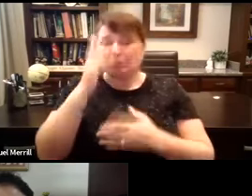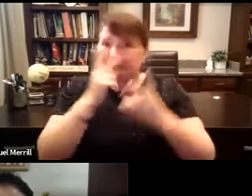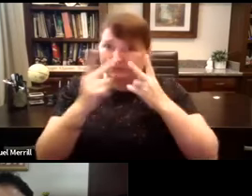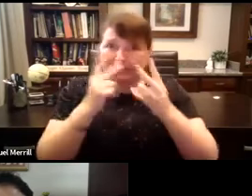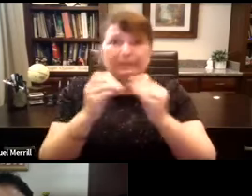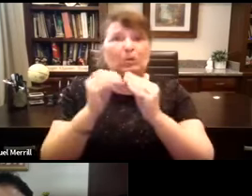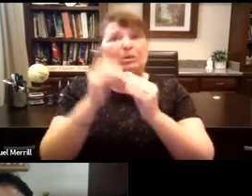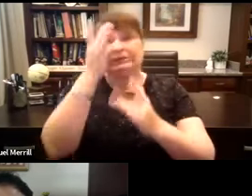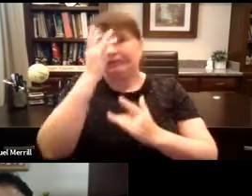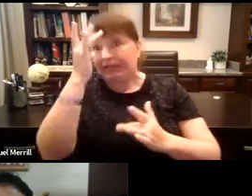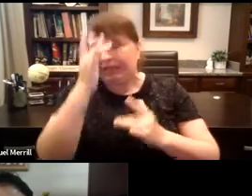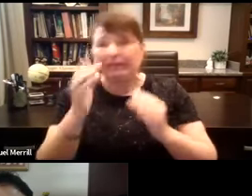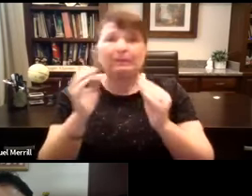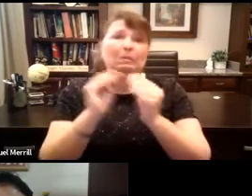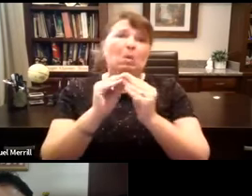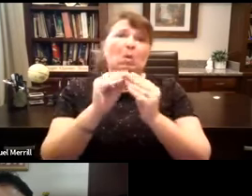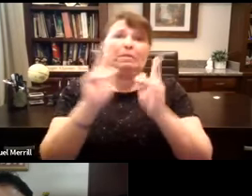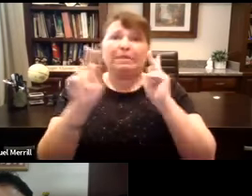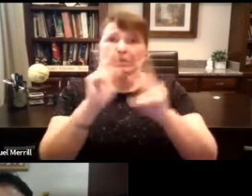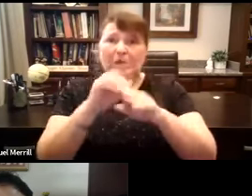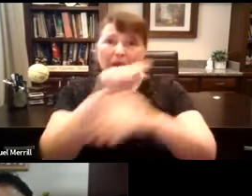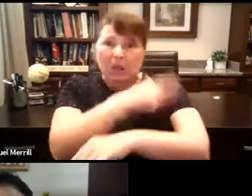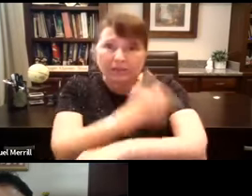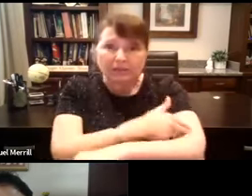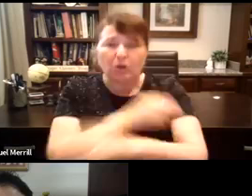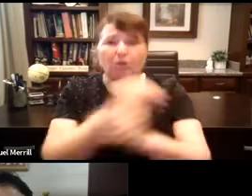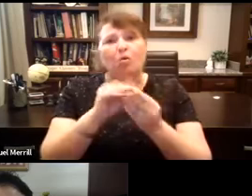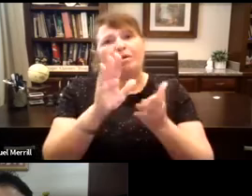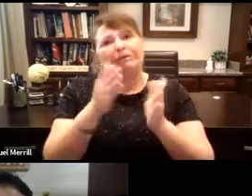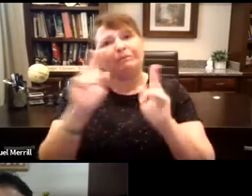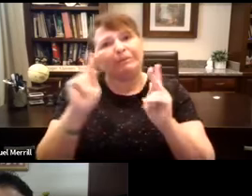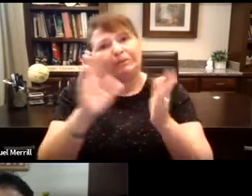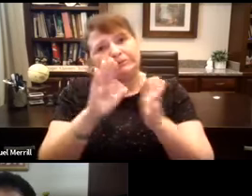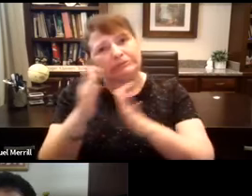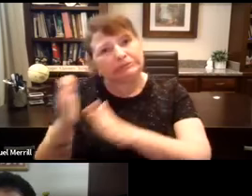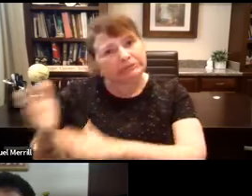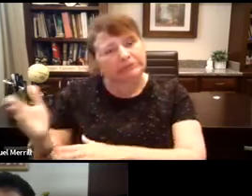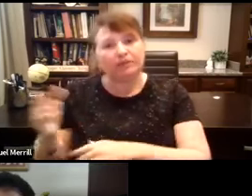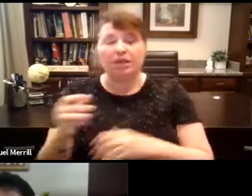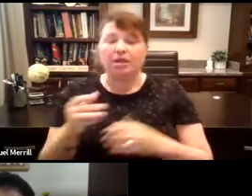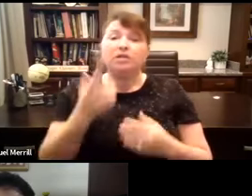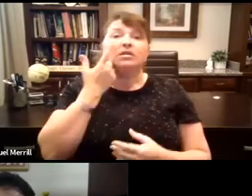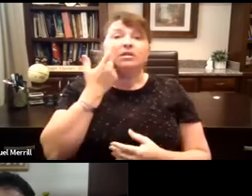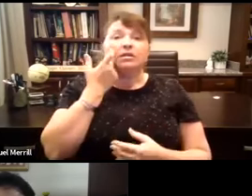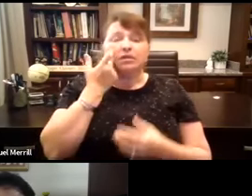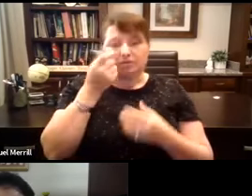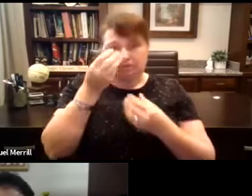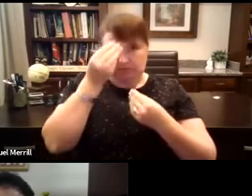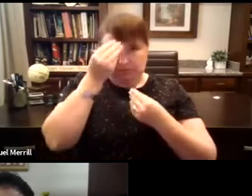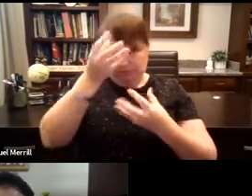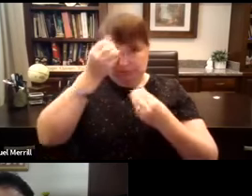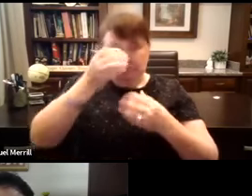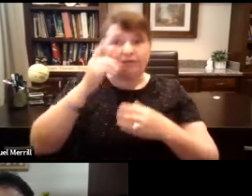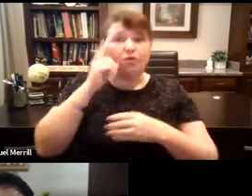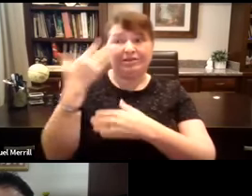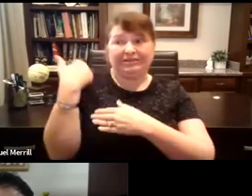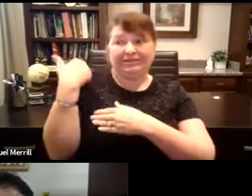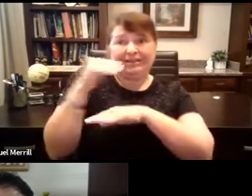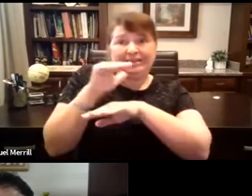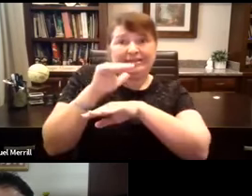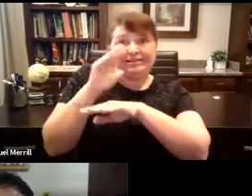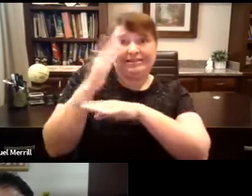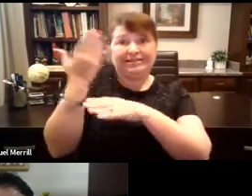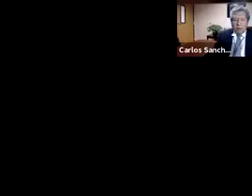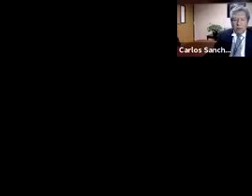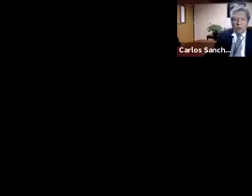and more casualties. Here are the latest numbers for Sunday evening that would